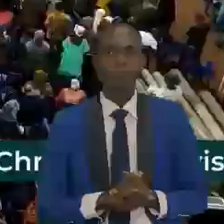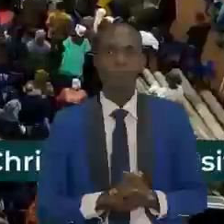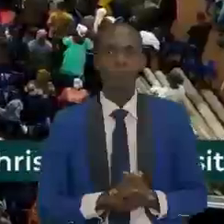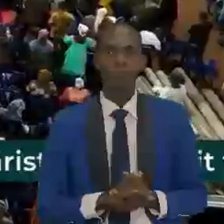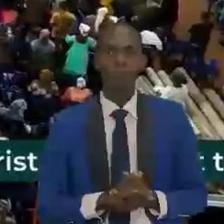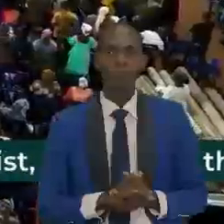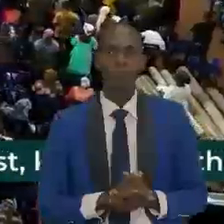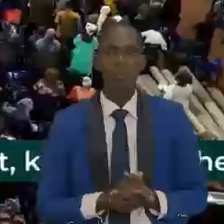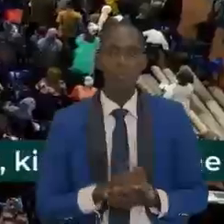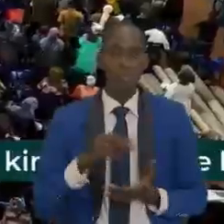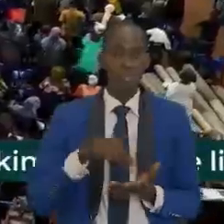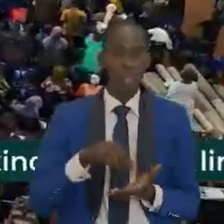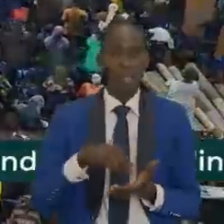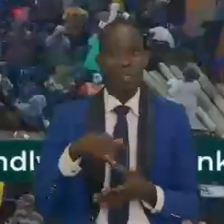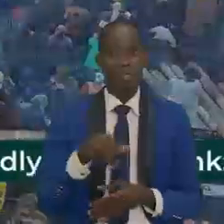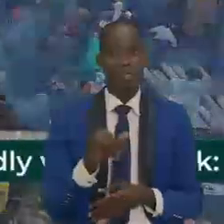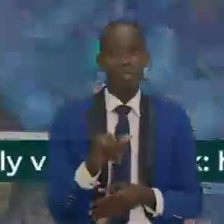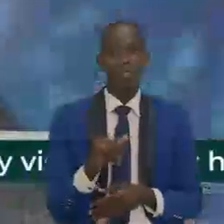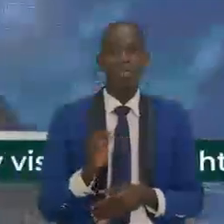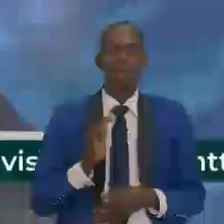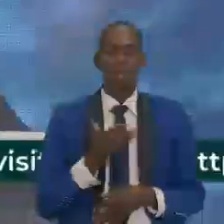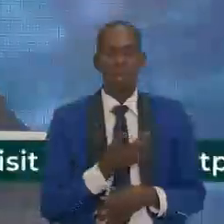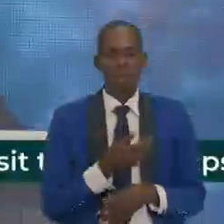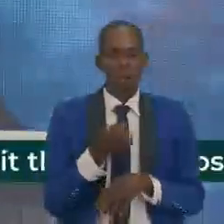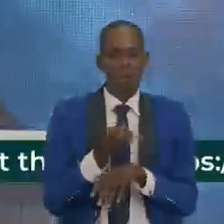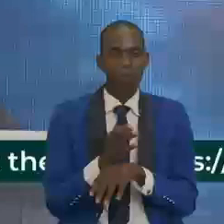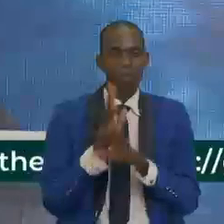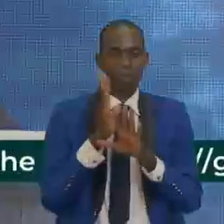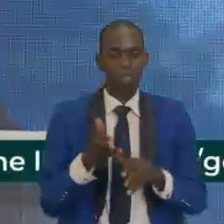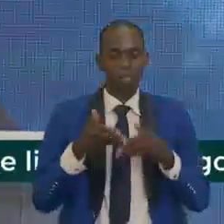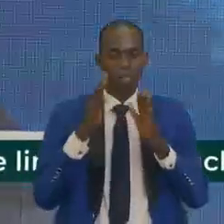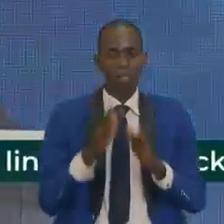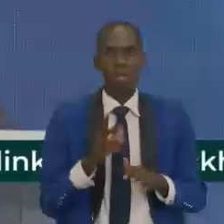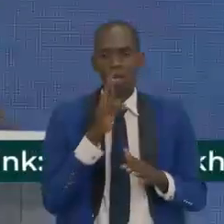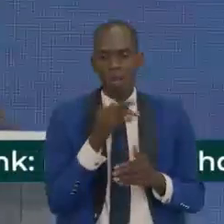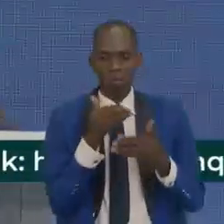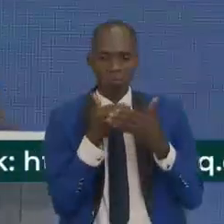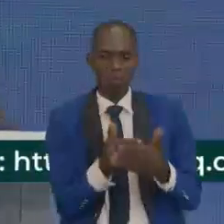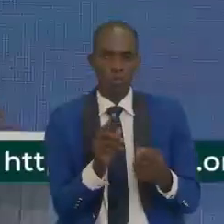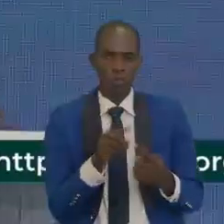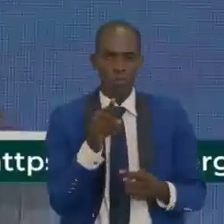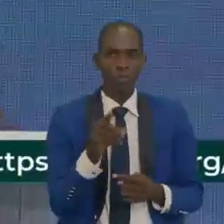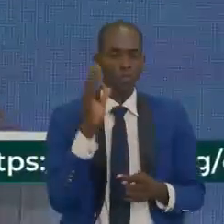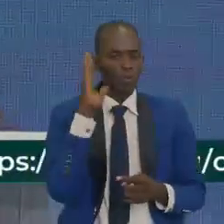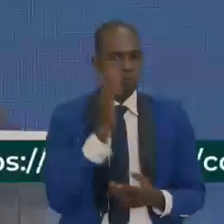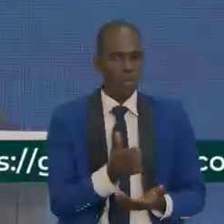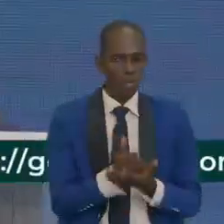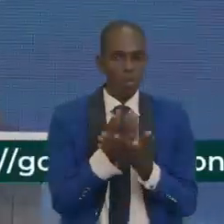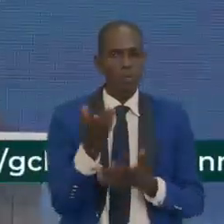Keep on standing. Our counselors are there. They will attend to you now.